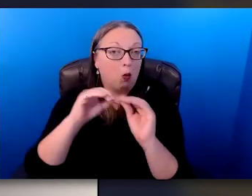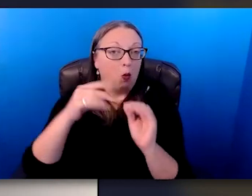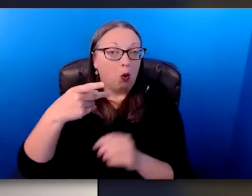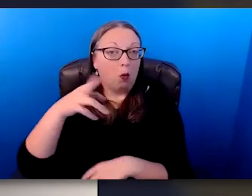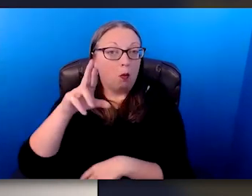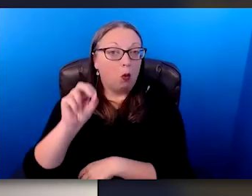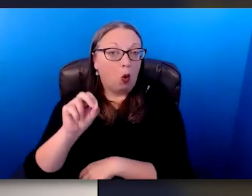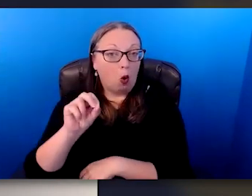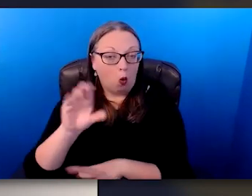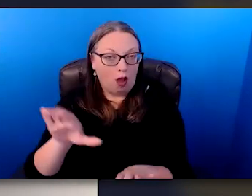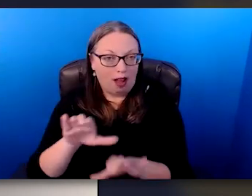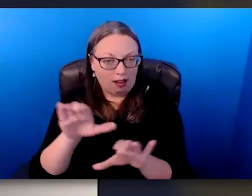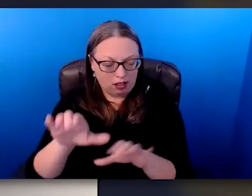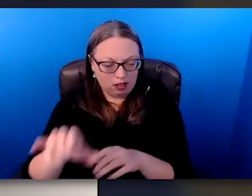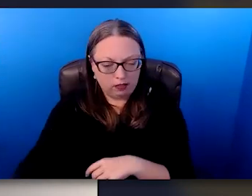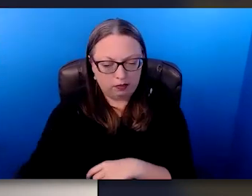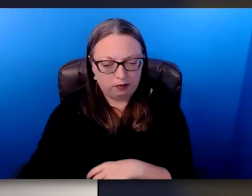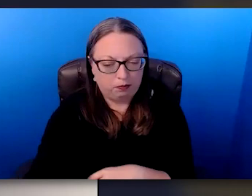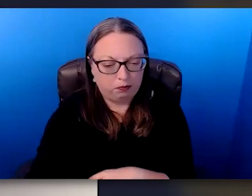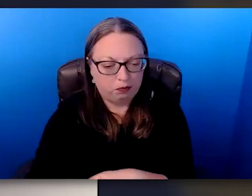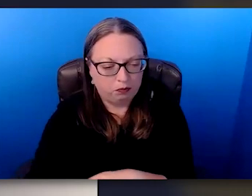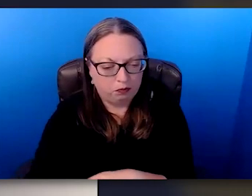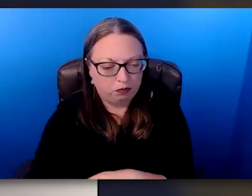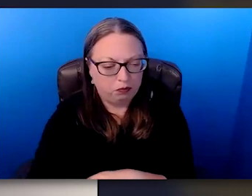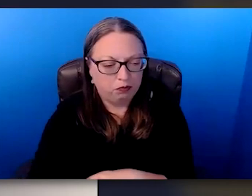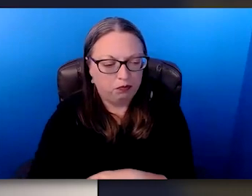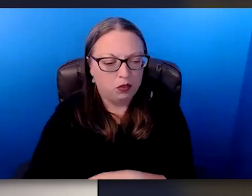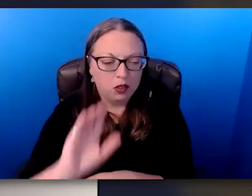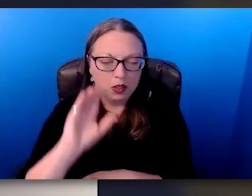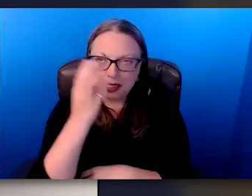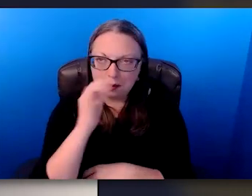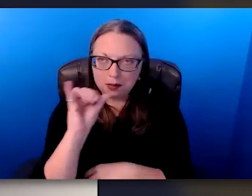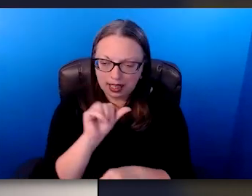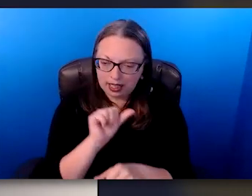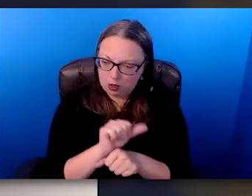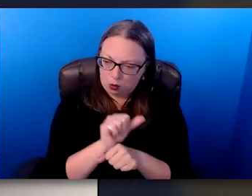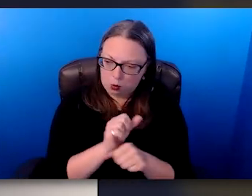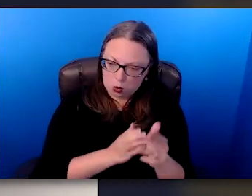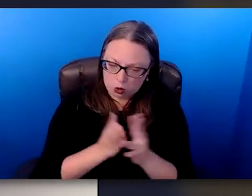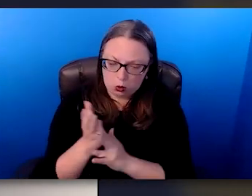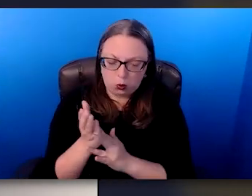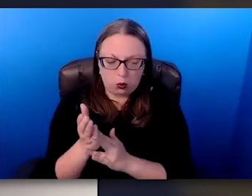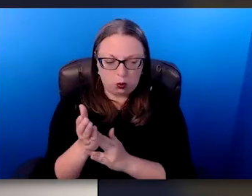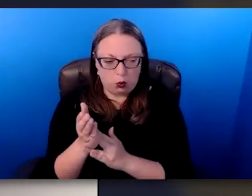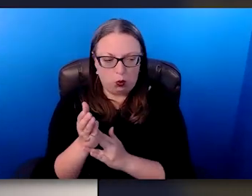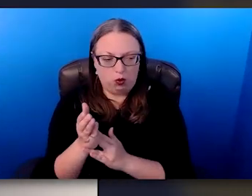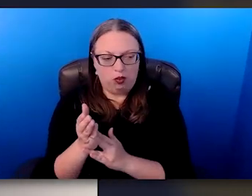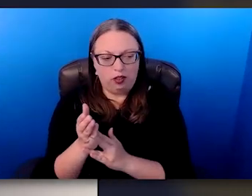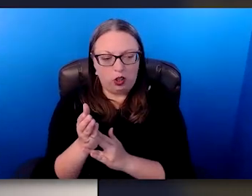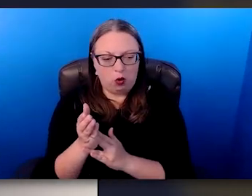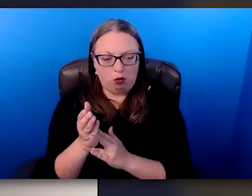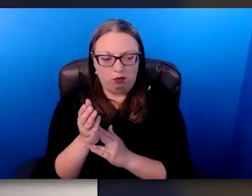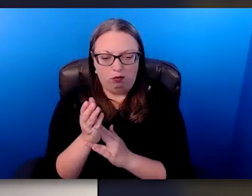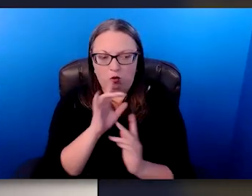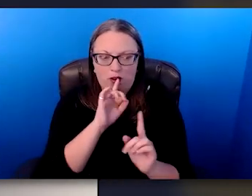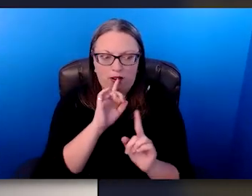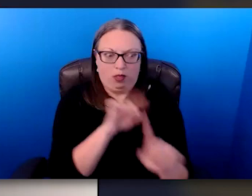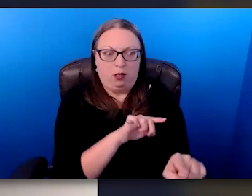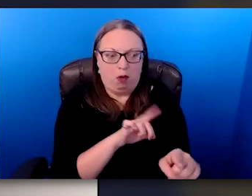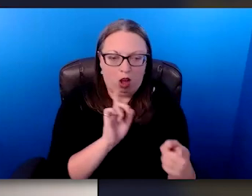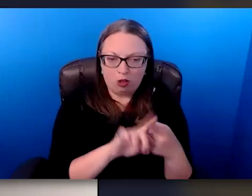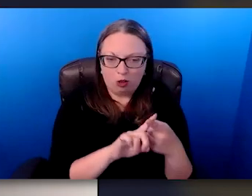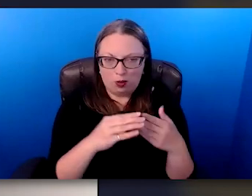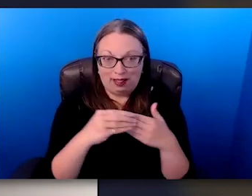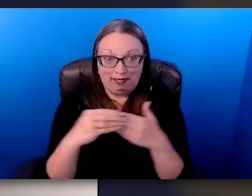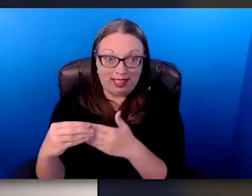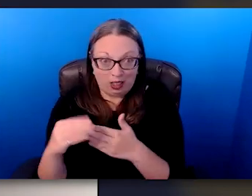seems to me that as we work through this, moving from, you might say, kind of our back heels to the front again, we'll probably find some better solutions